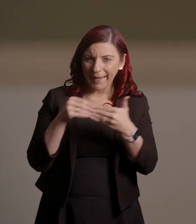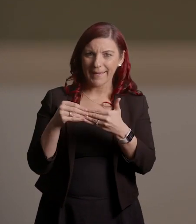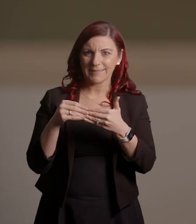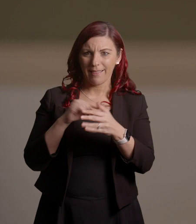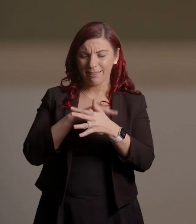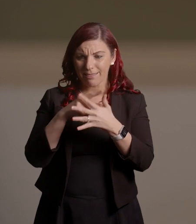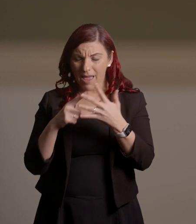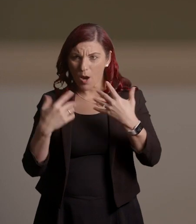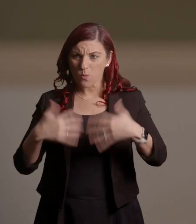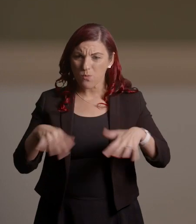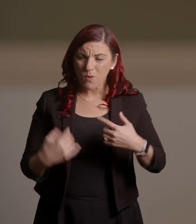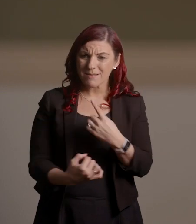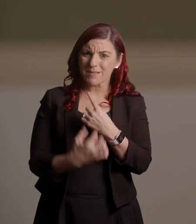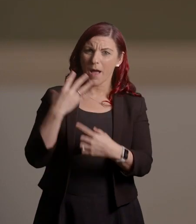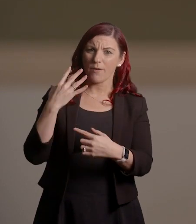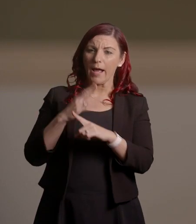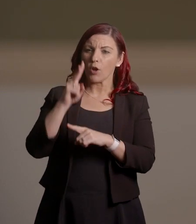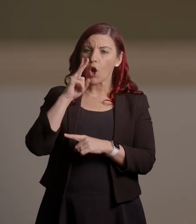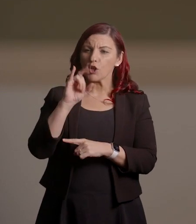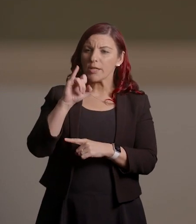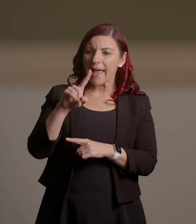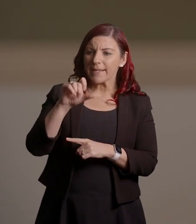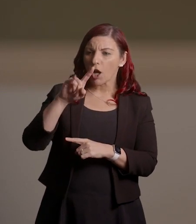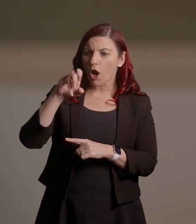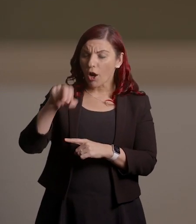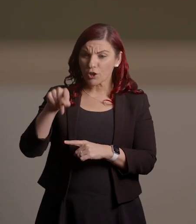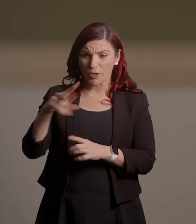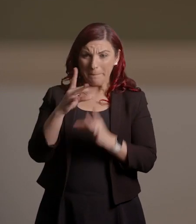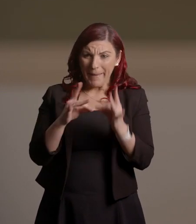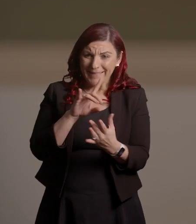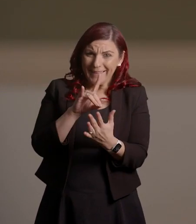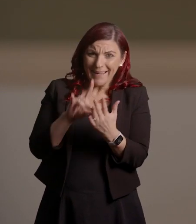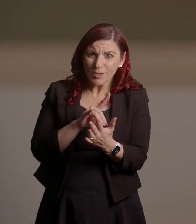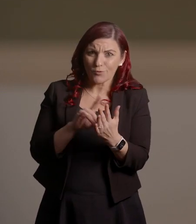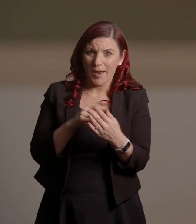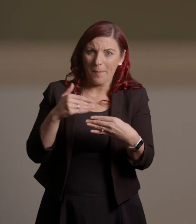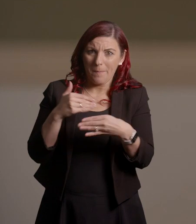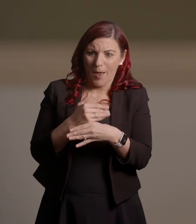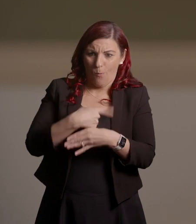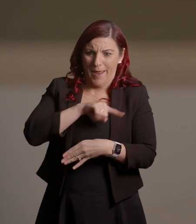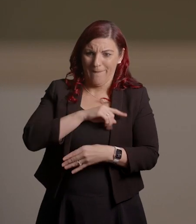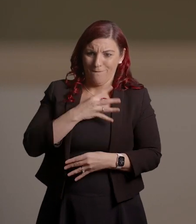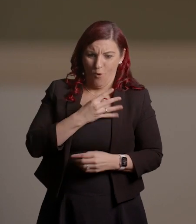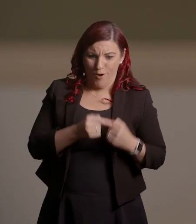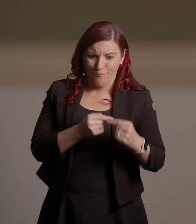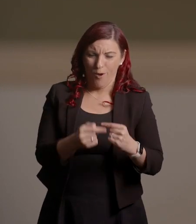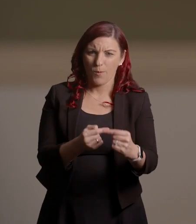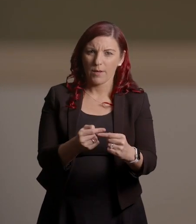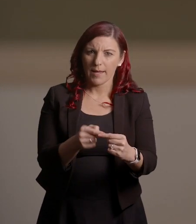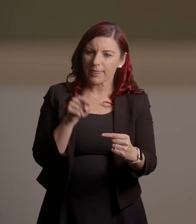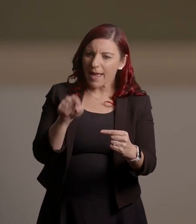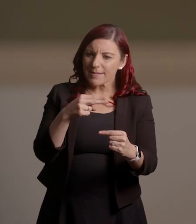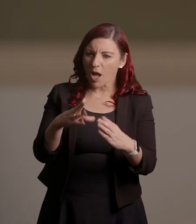lead it, they're inspiring and amazing. If you look at Sinead O'Hearn and how she made history this weekend by bringing 4 in a row, that's